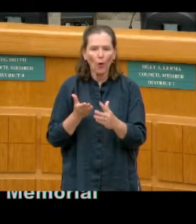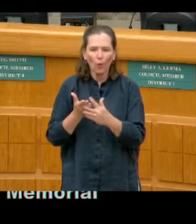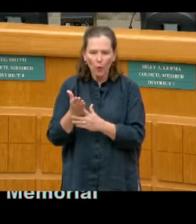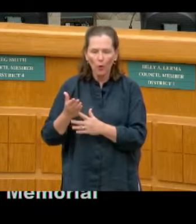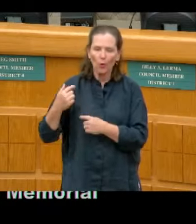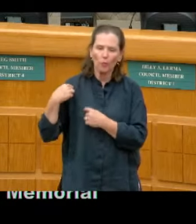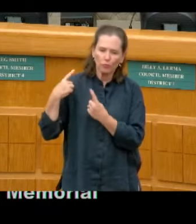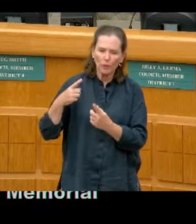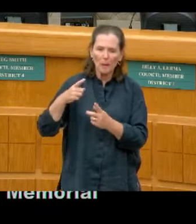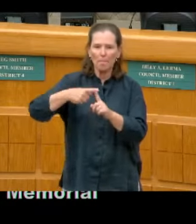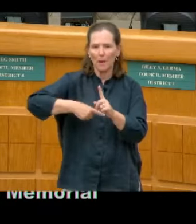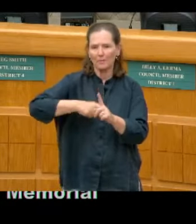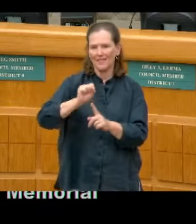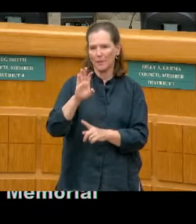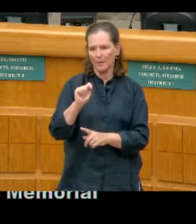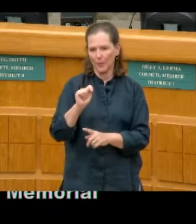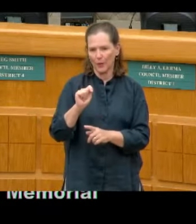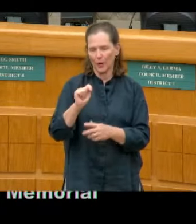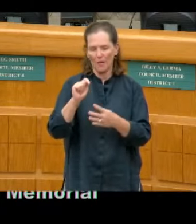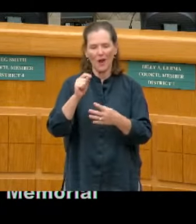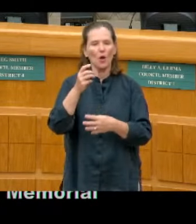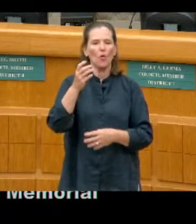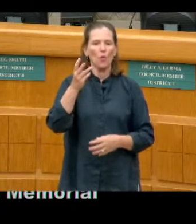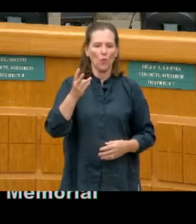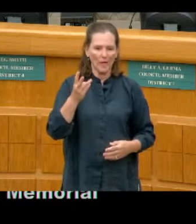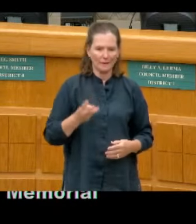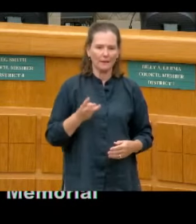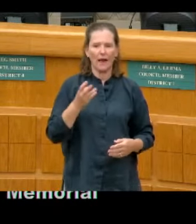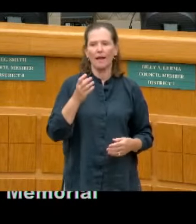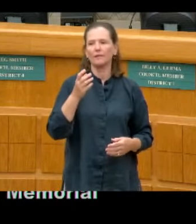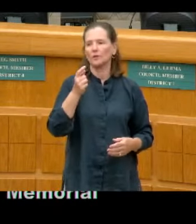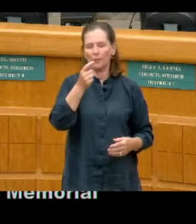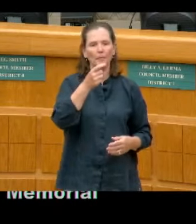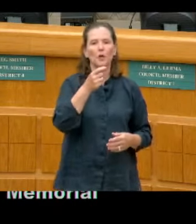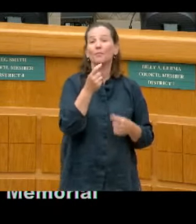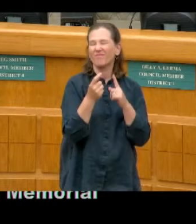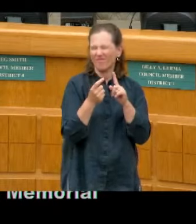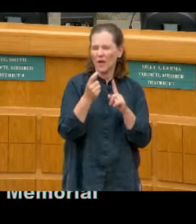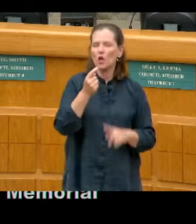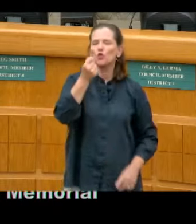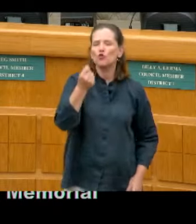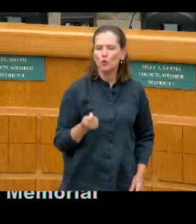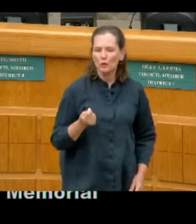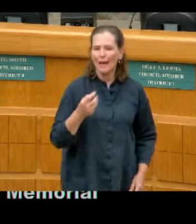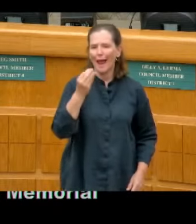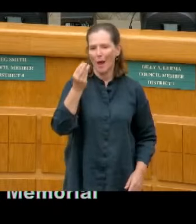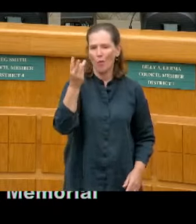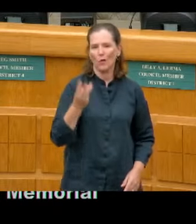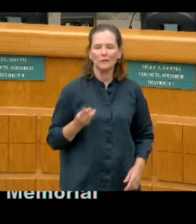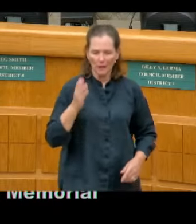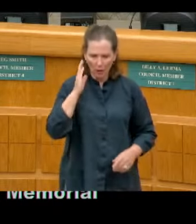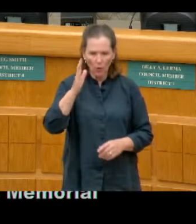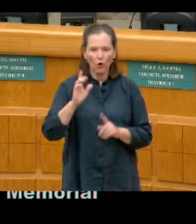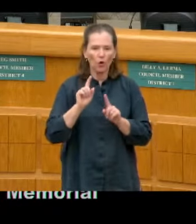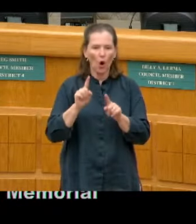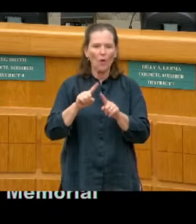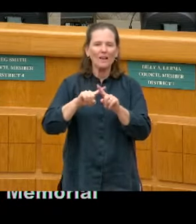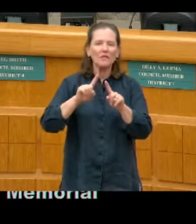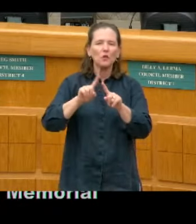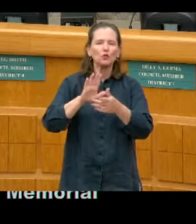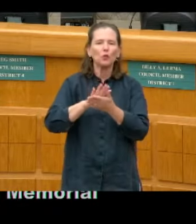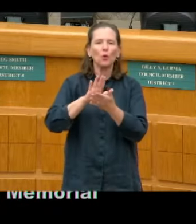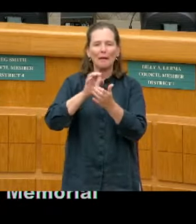shots. Again, the goal is to make this vaccine easily accessible to you. You can find more information on this particular program